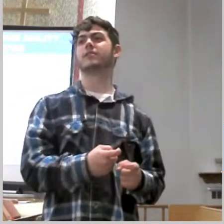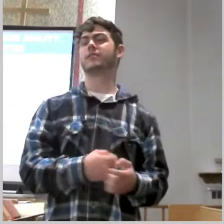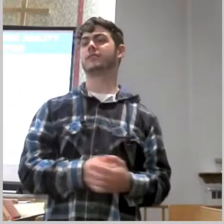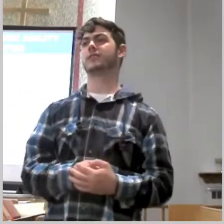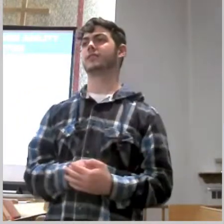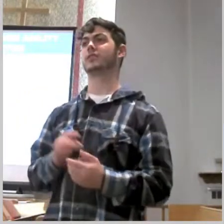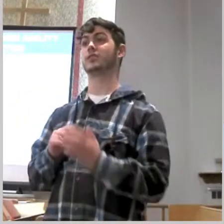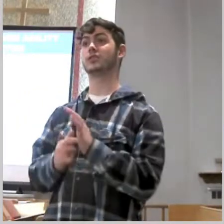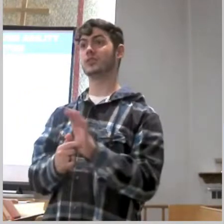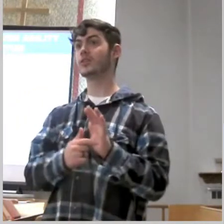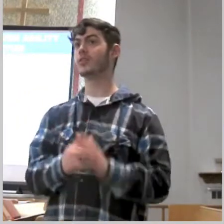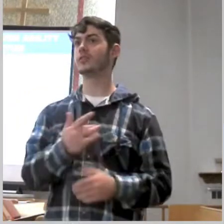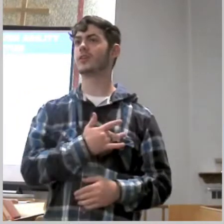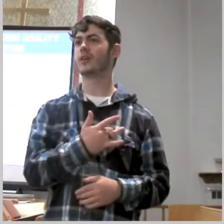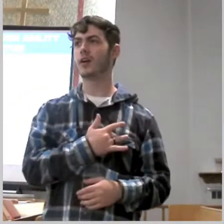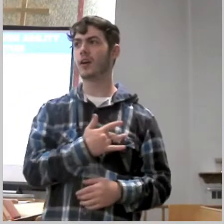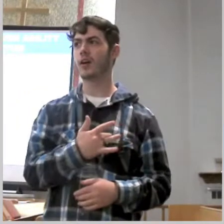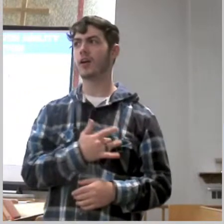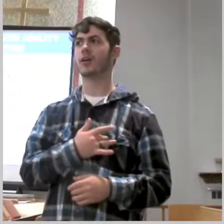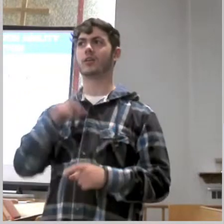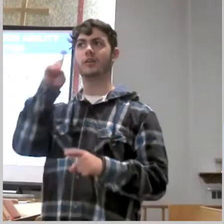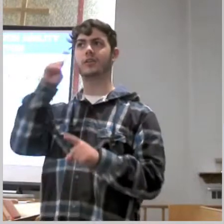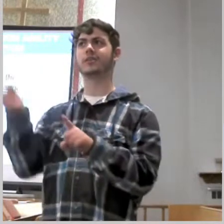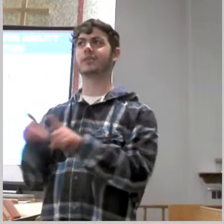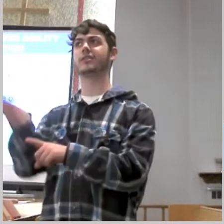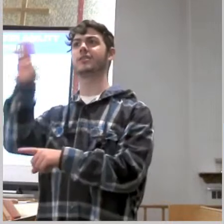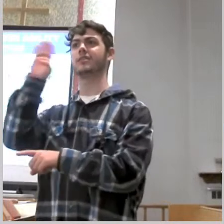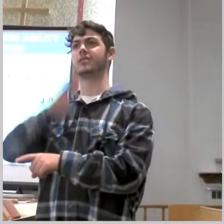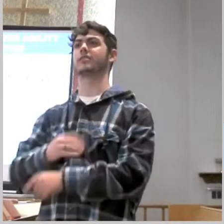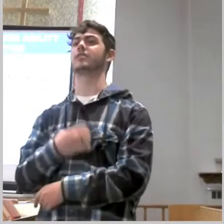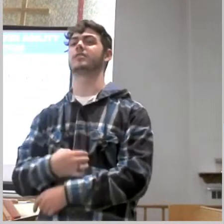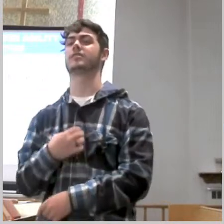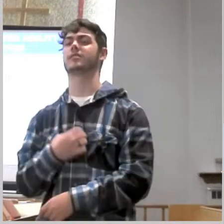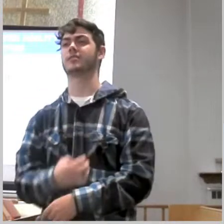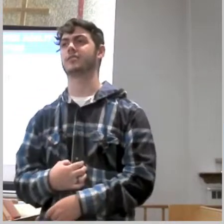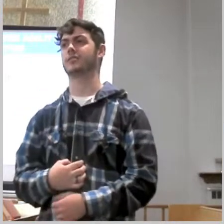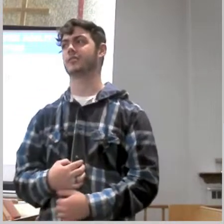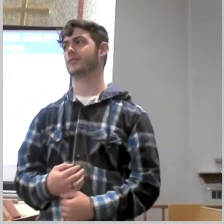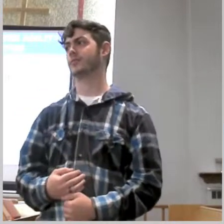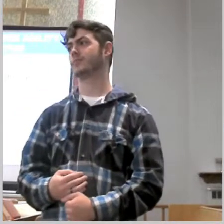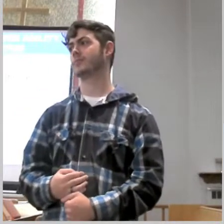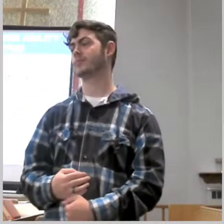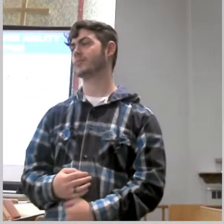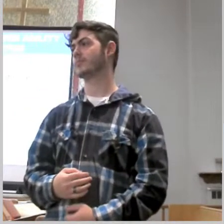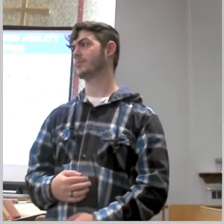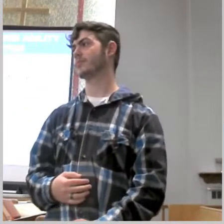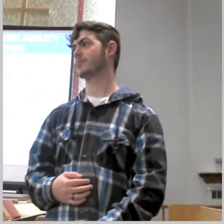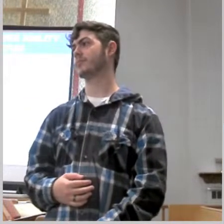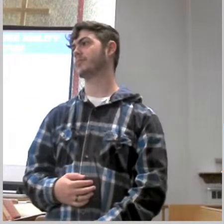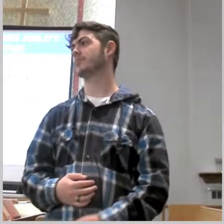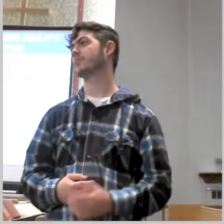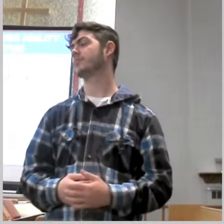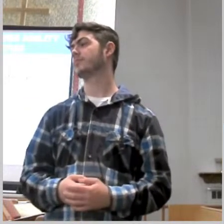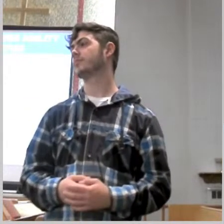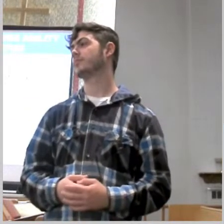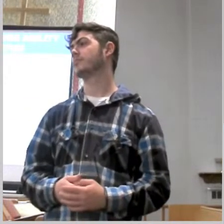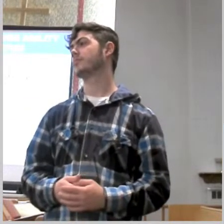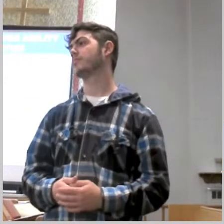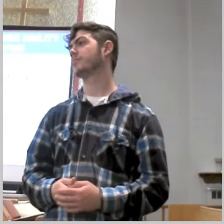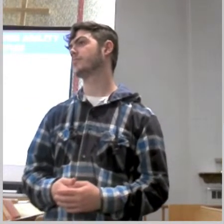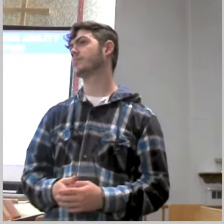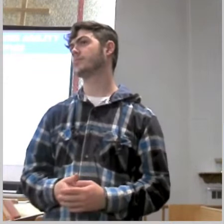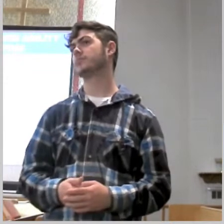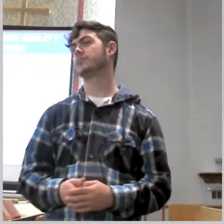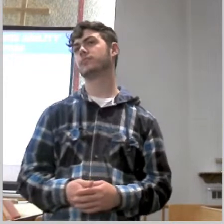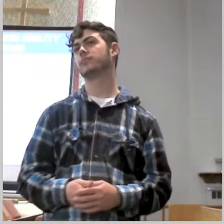heart attuned to God's desire. That, you know, there's good pressure and there's bad pressure. Bad pressure usually makes you feel